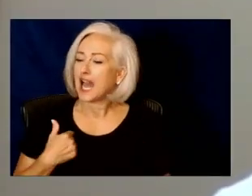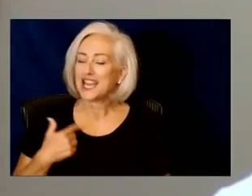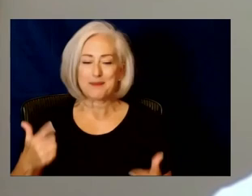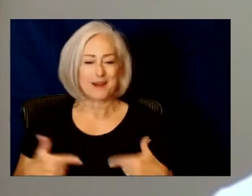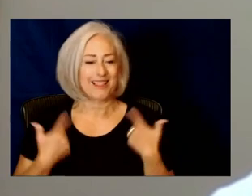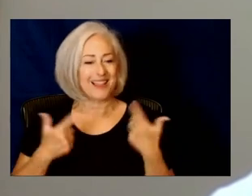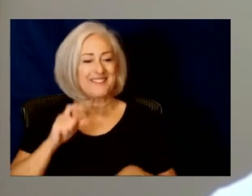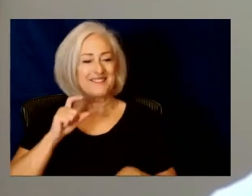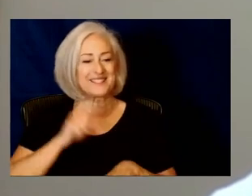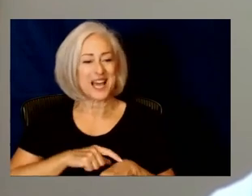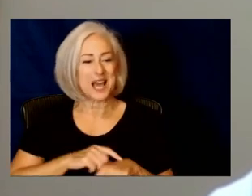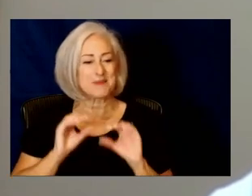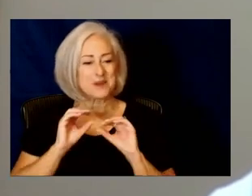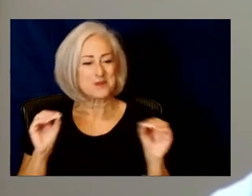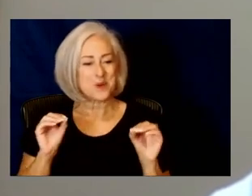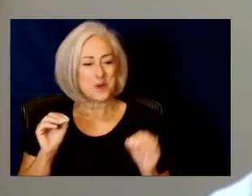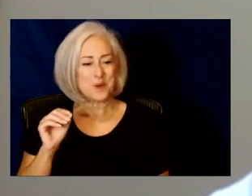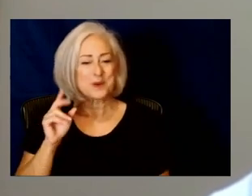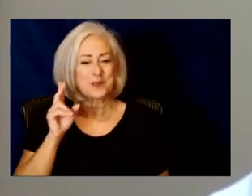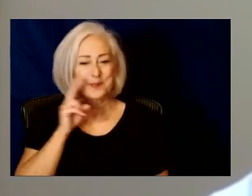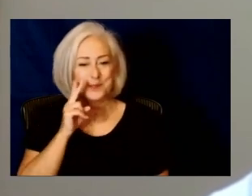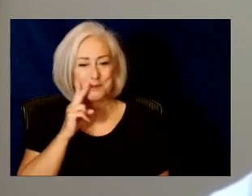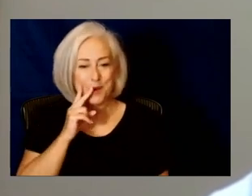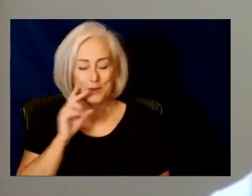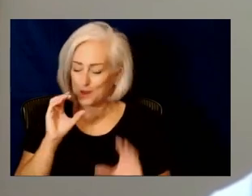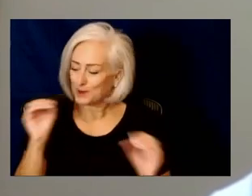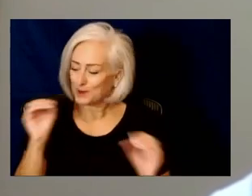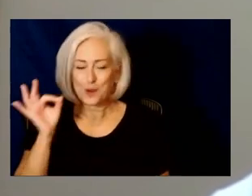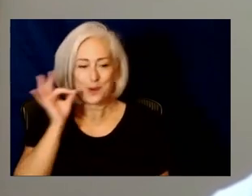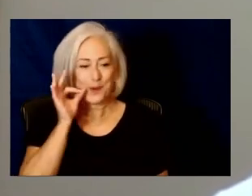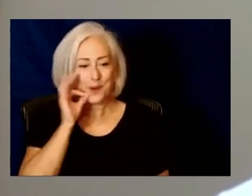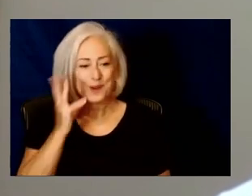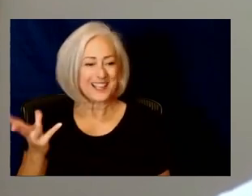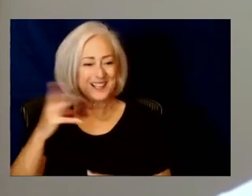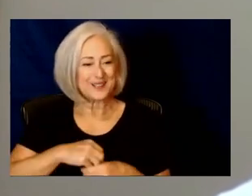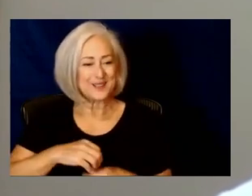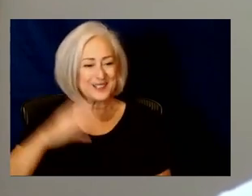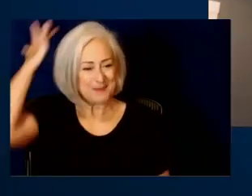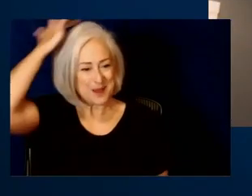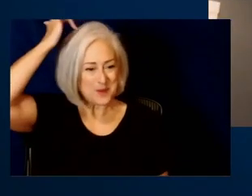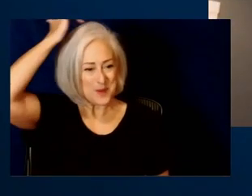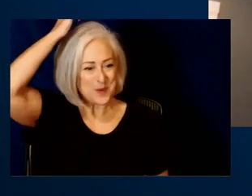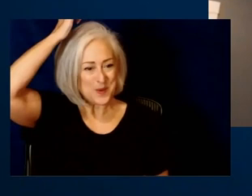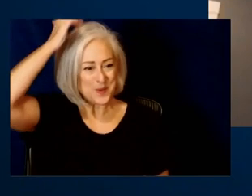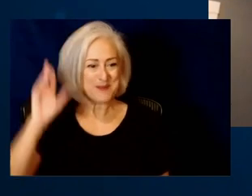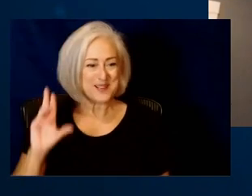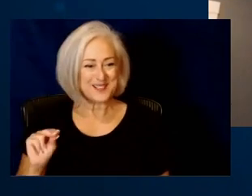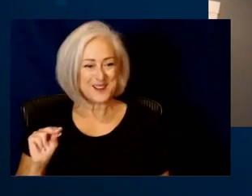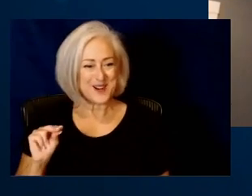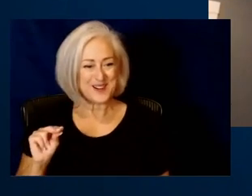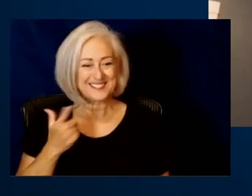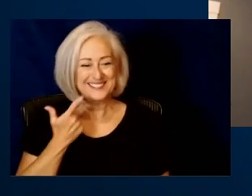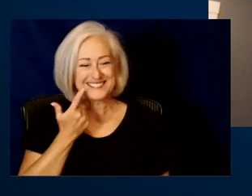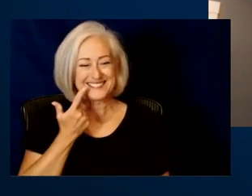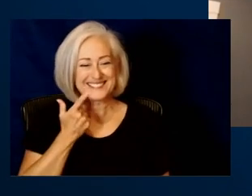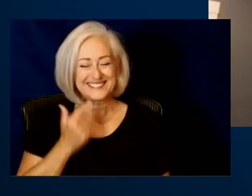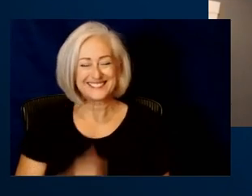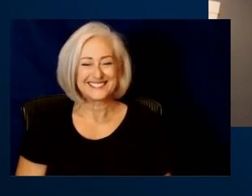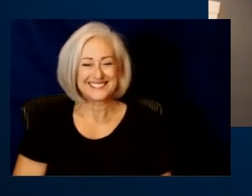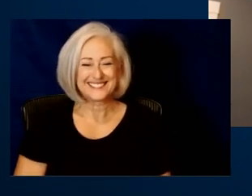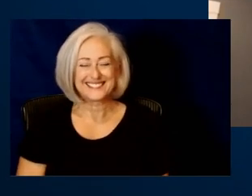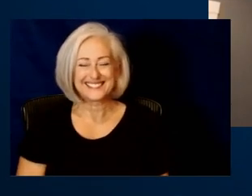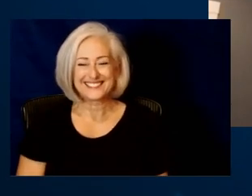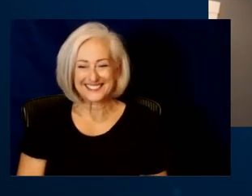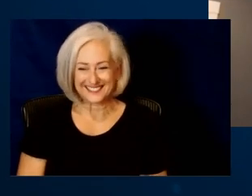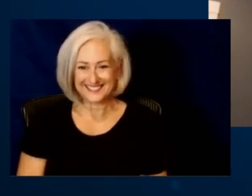I'm a lifetime non-smoker, and there is no cannabis contribution to this either. All right, excellent. Jill. Isaac wants